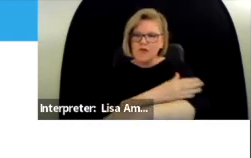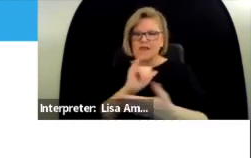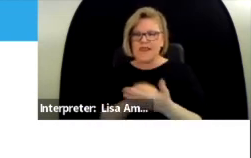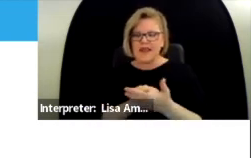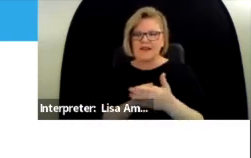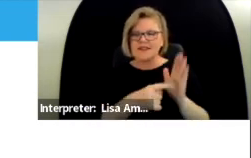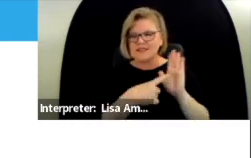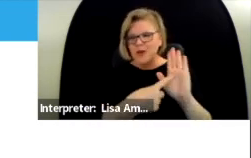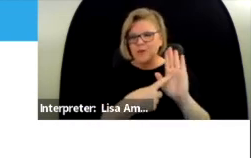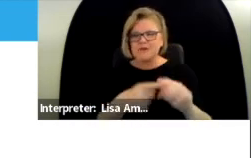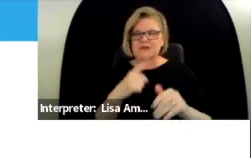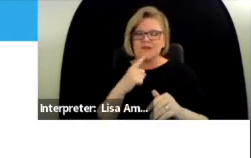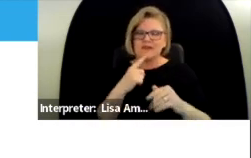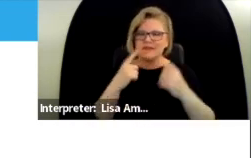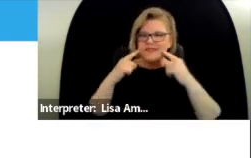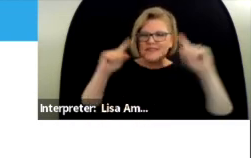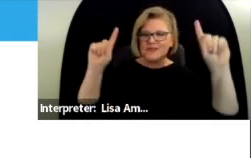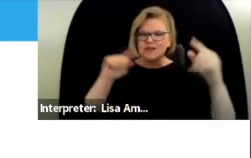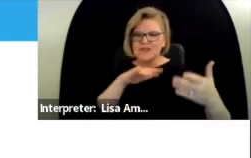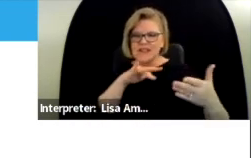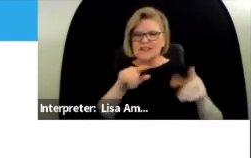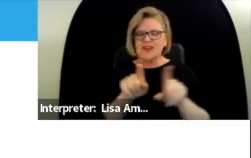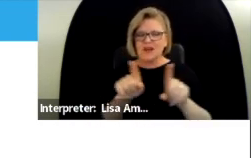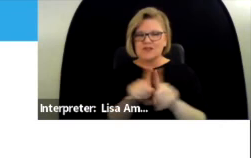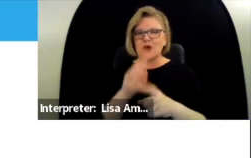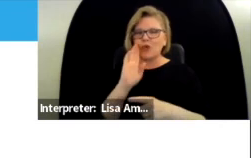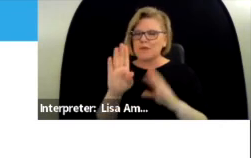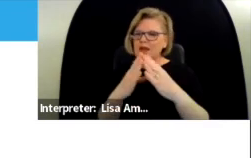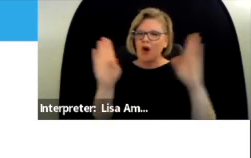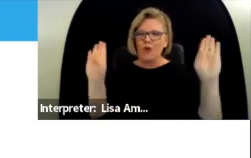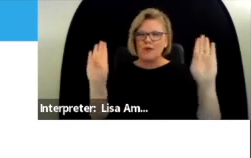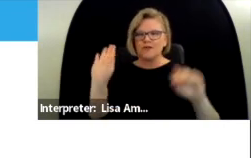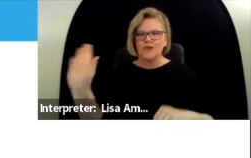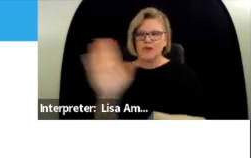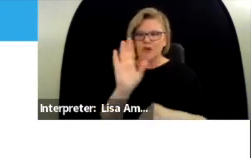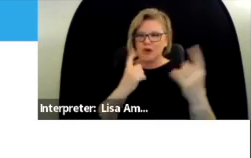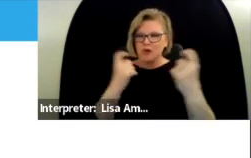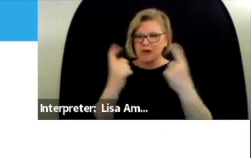really successful studies, and we'll be open to answering any questions that you may have.